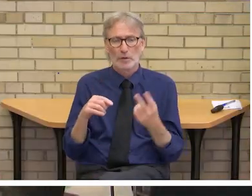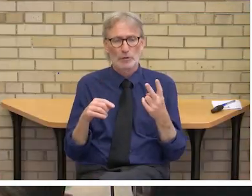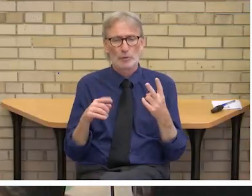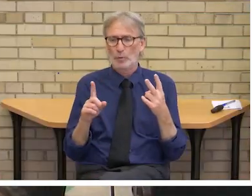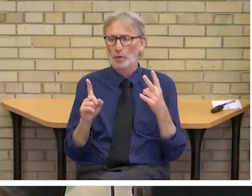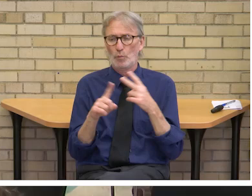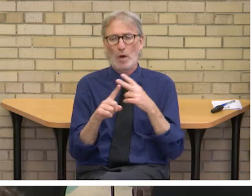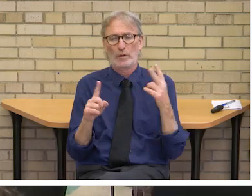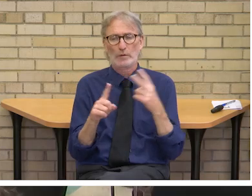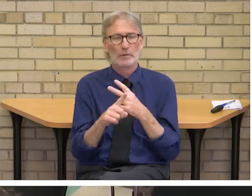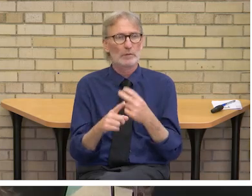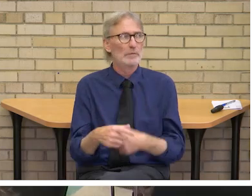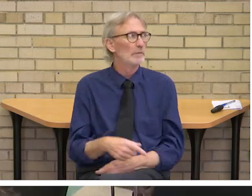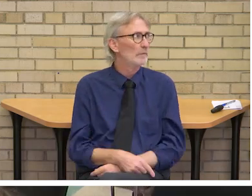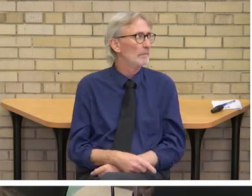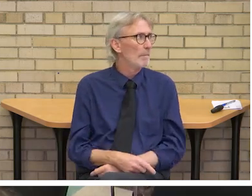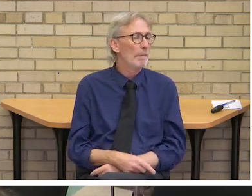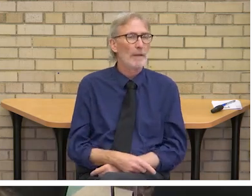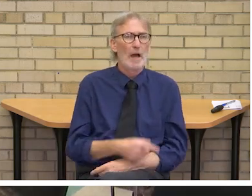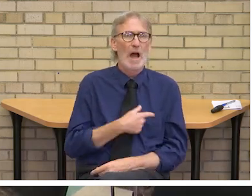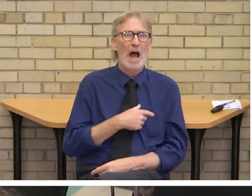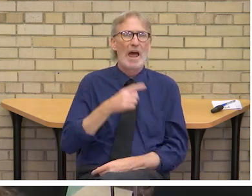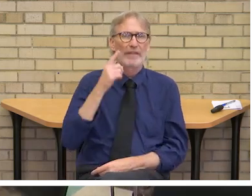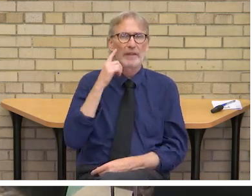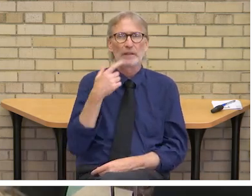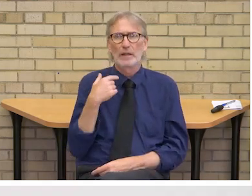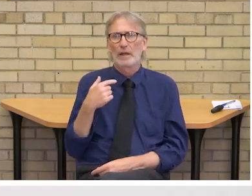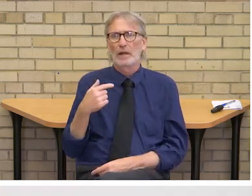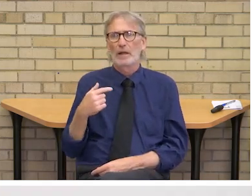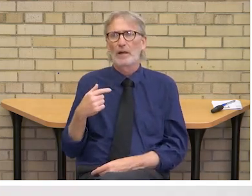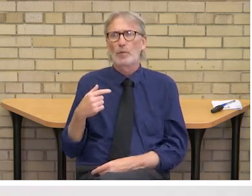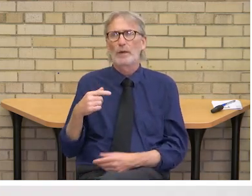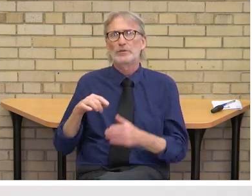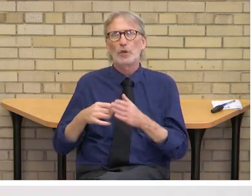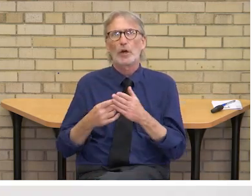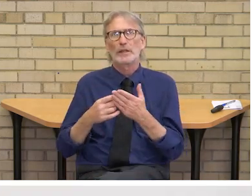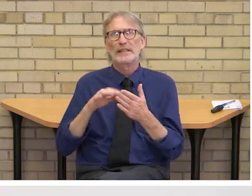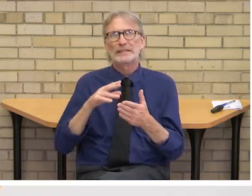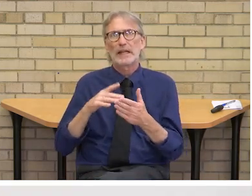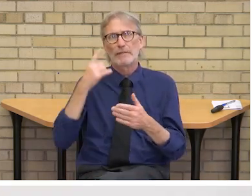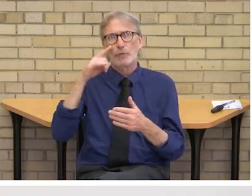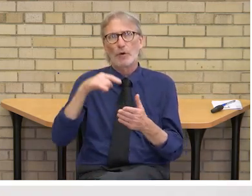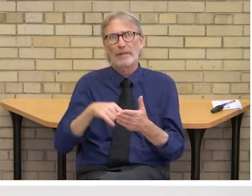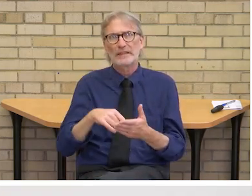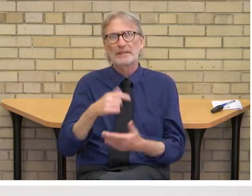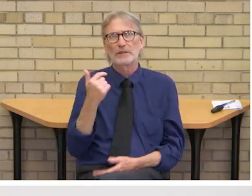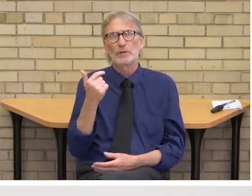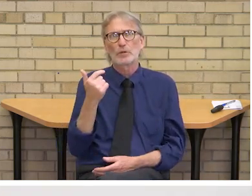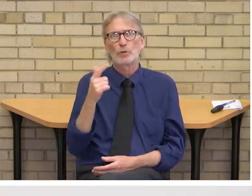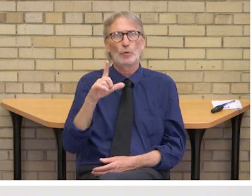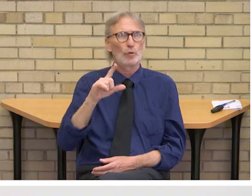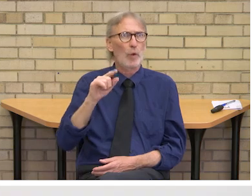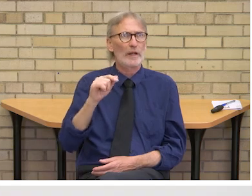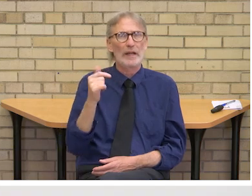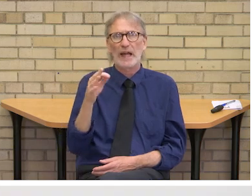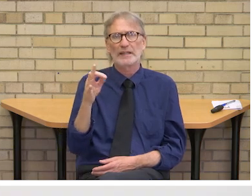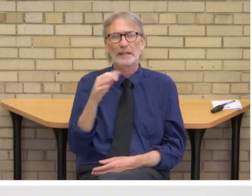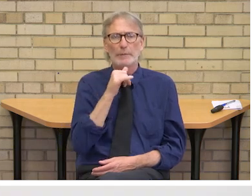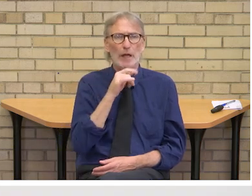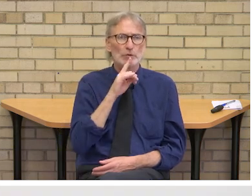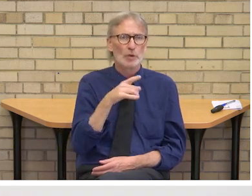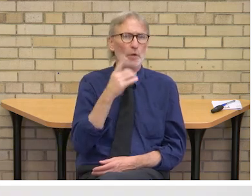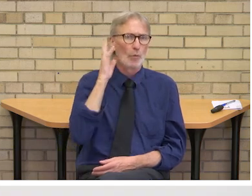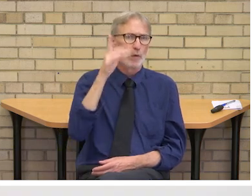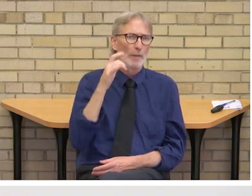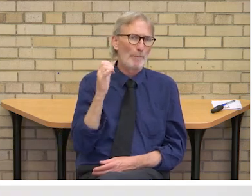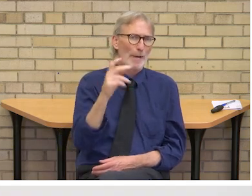So I was more involved in Fern Hollow, so I'll take it. I believe the traffic study for this was done in 2019. We would have to get back to you with